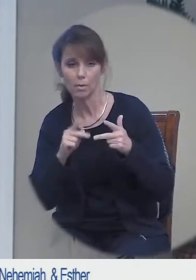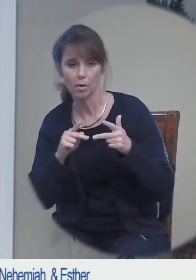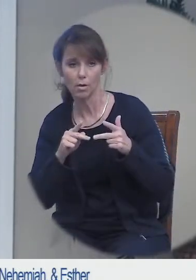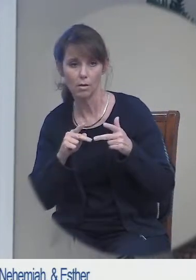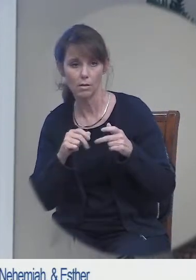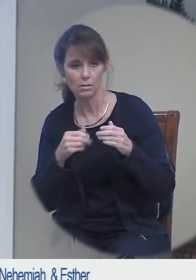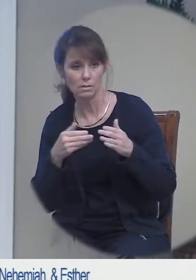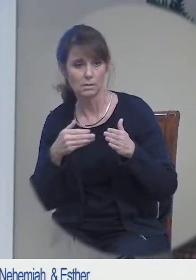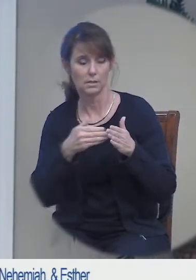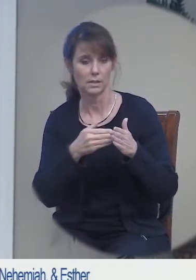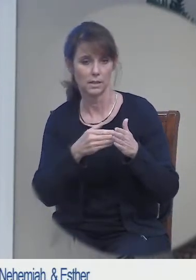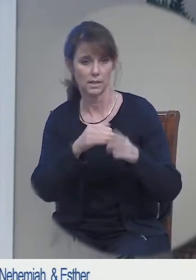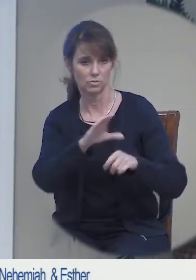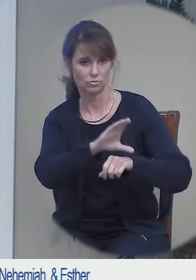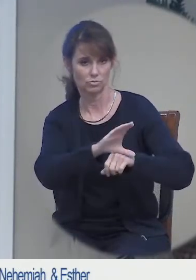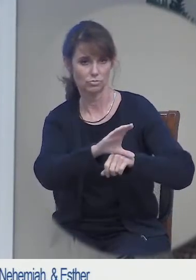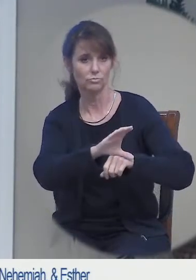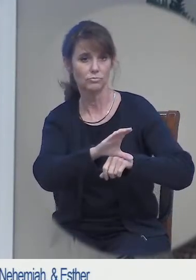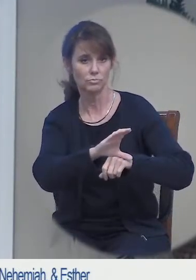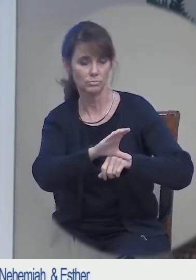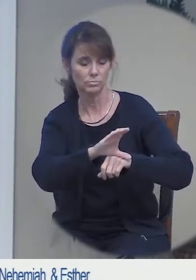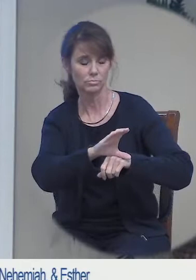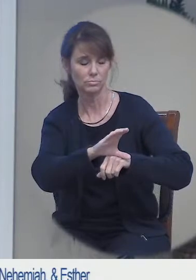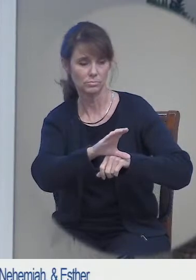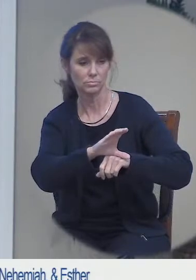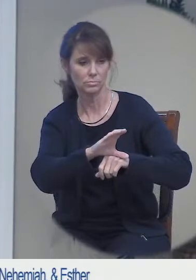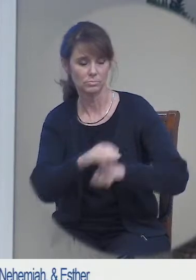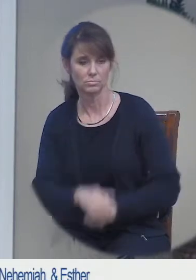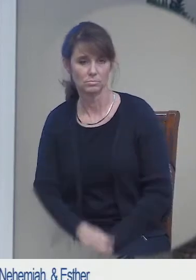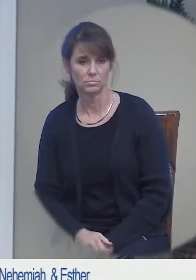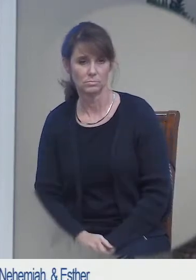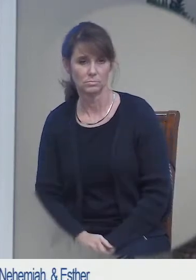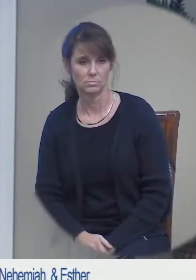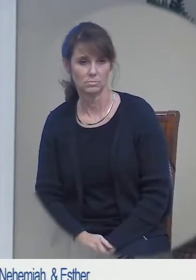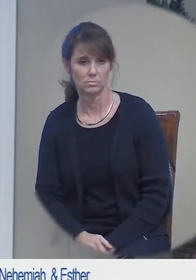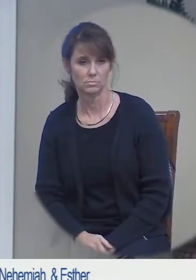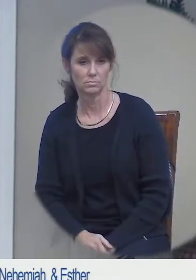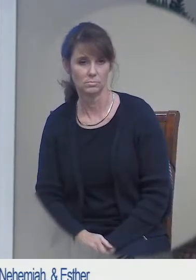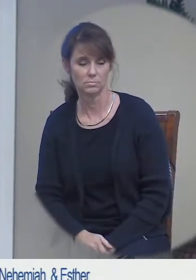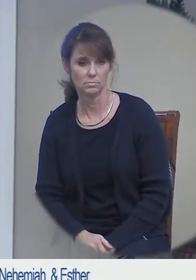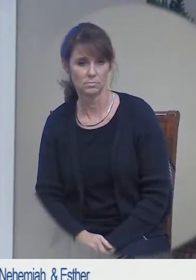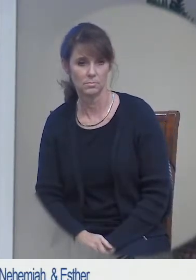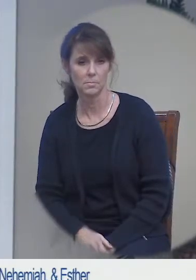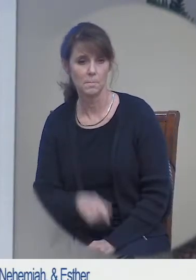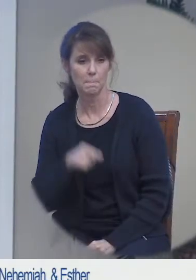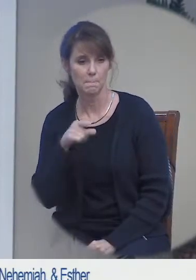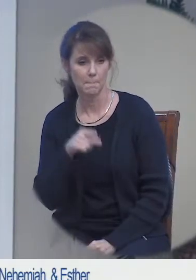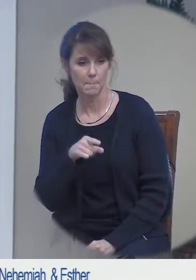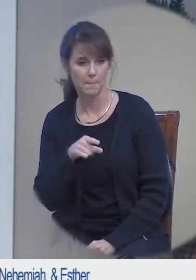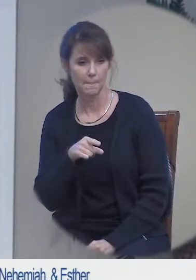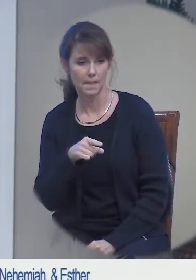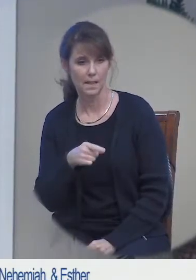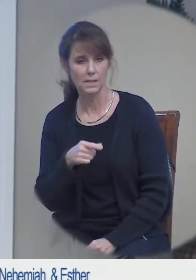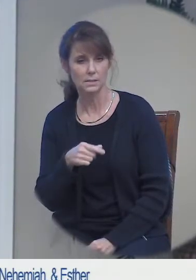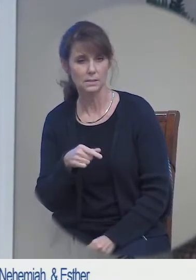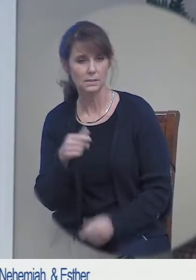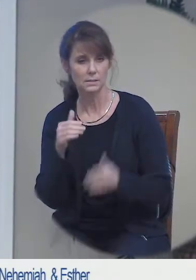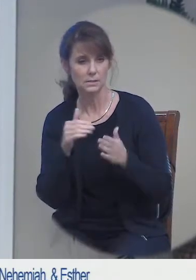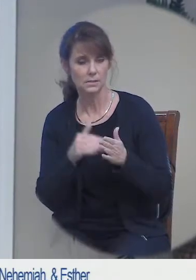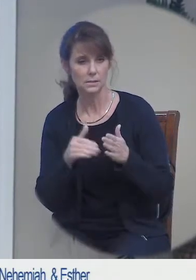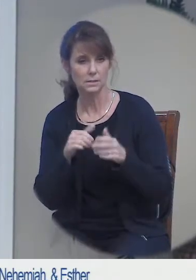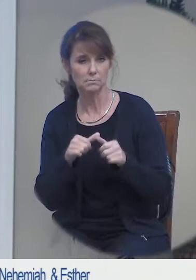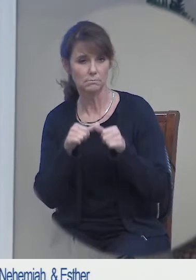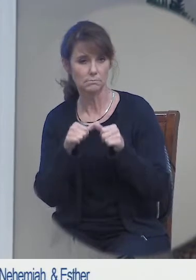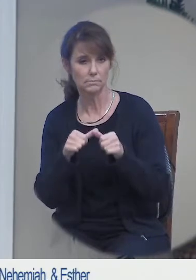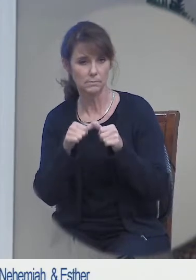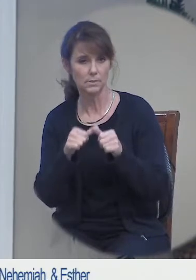church. Now, like I said, I don't think this is foreshadowing that. But I think it's just a consistent response from